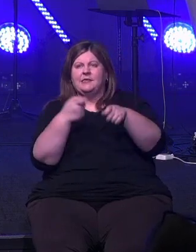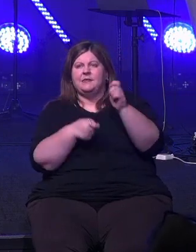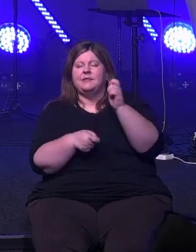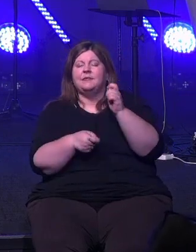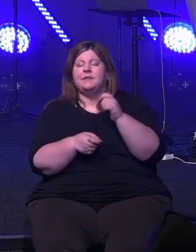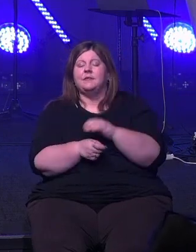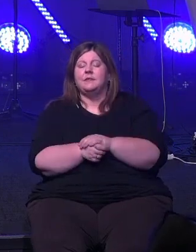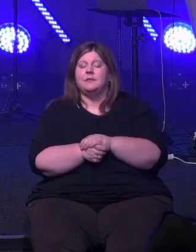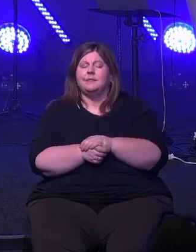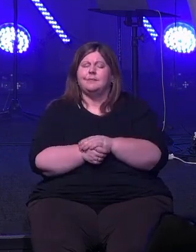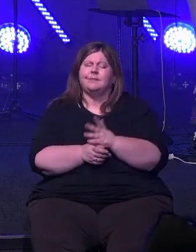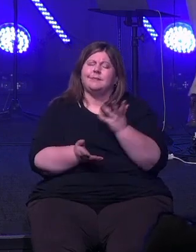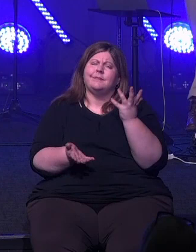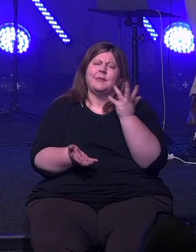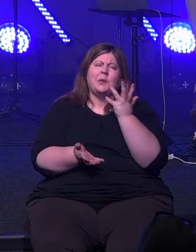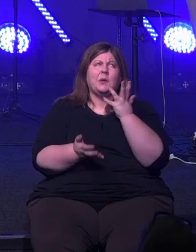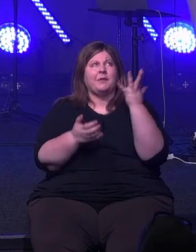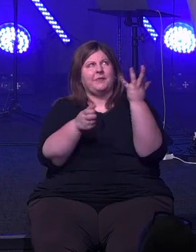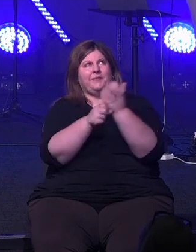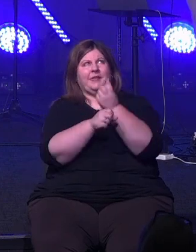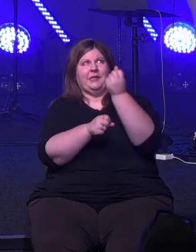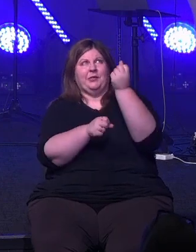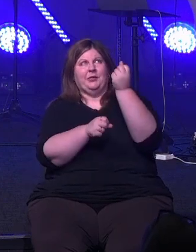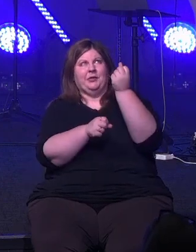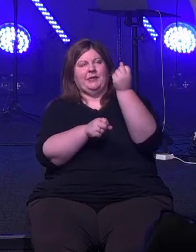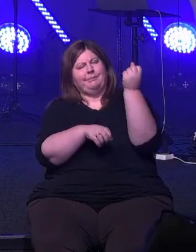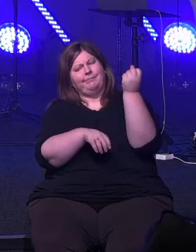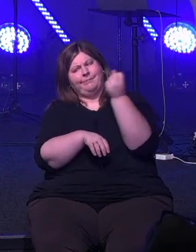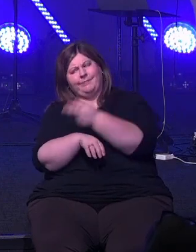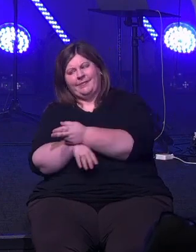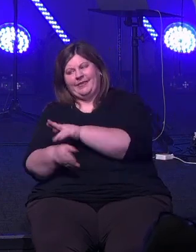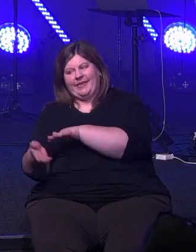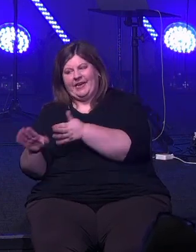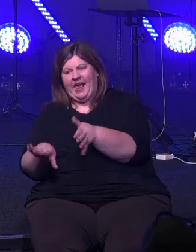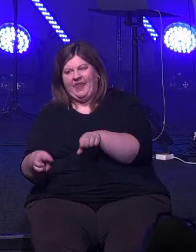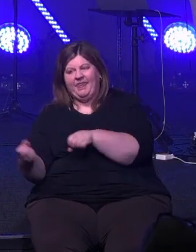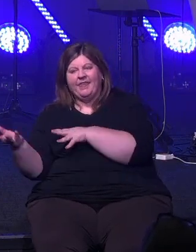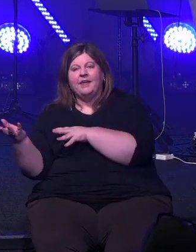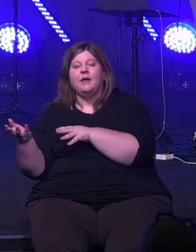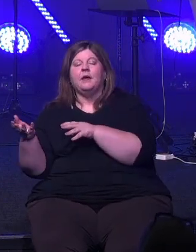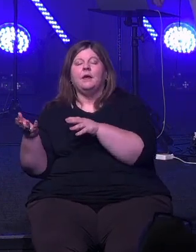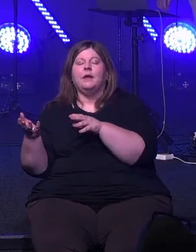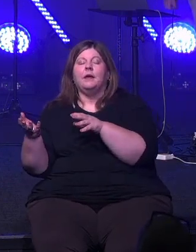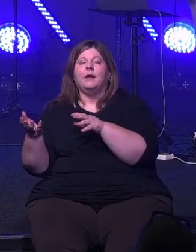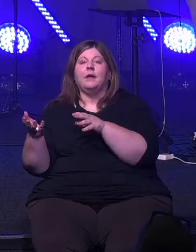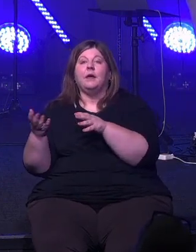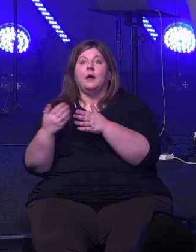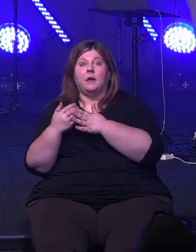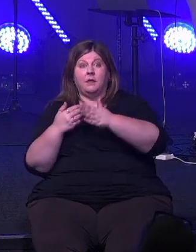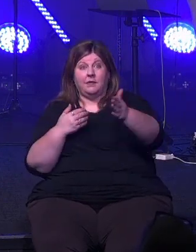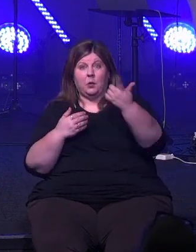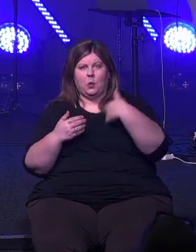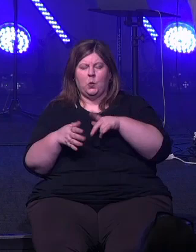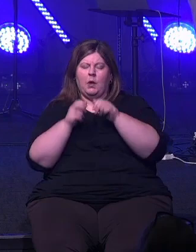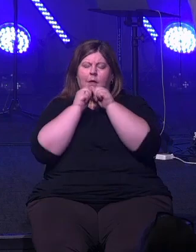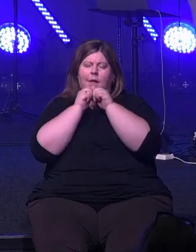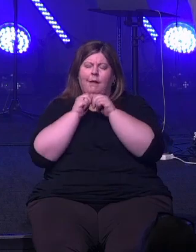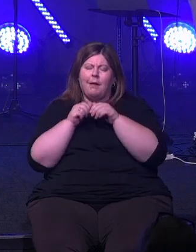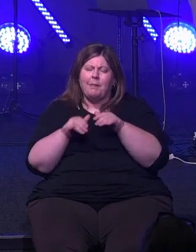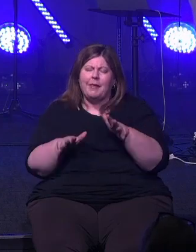that wonderful victory that he has over death, we have this blessed assurance,